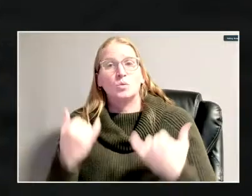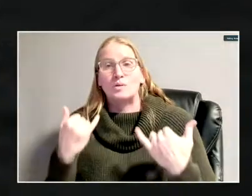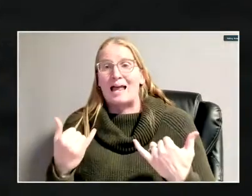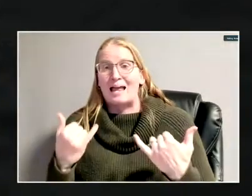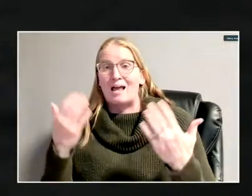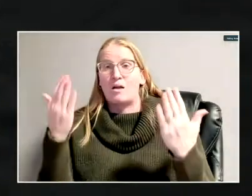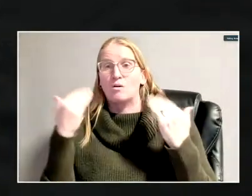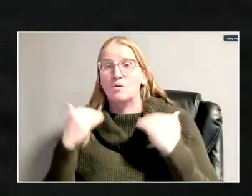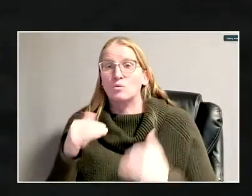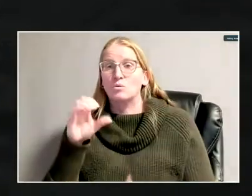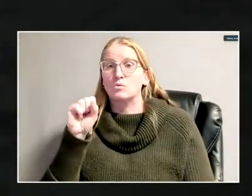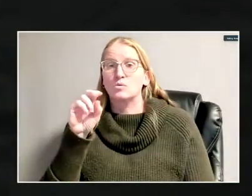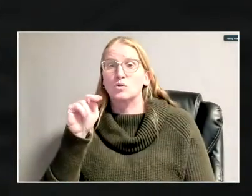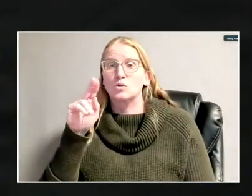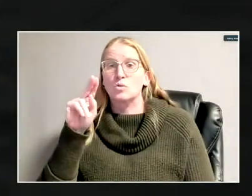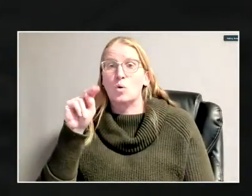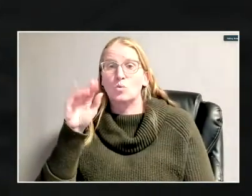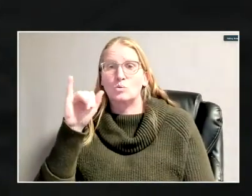Sonia